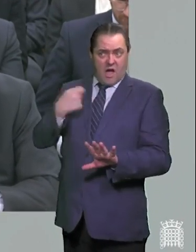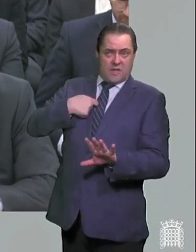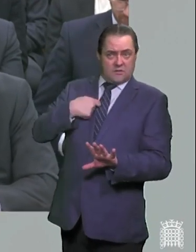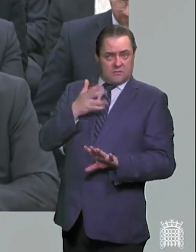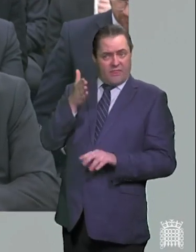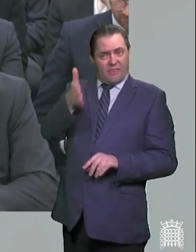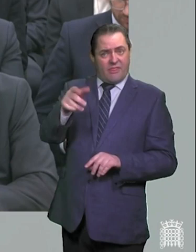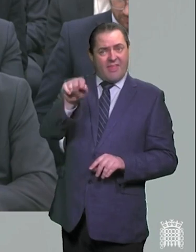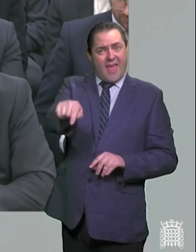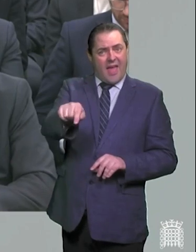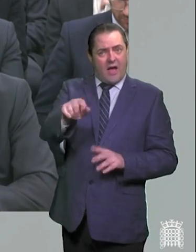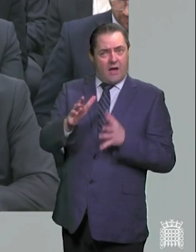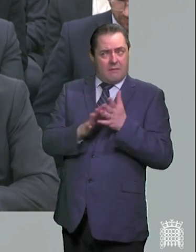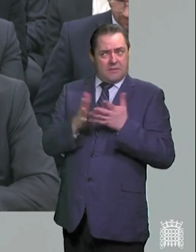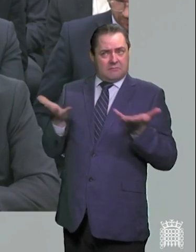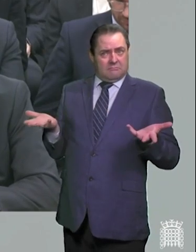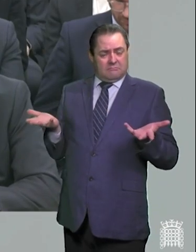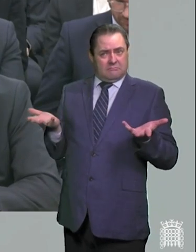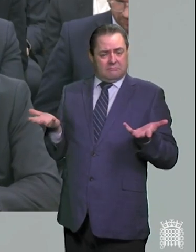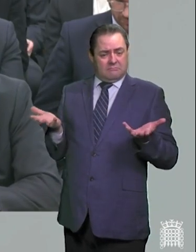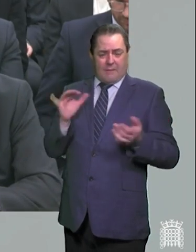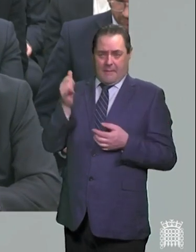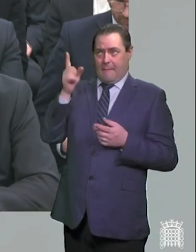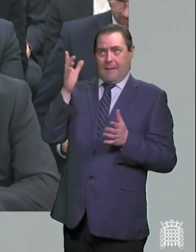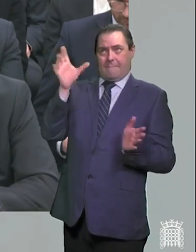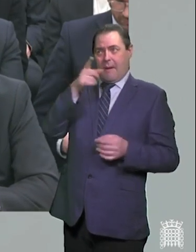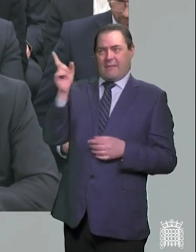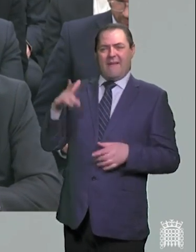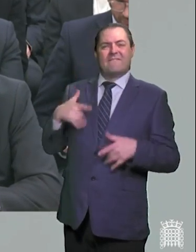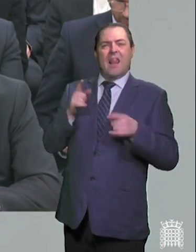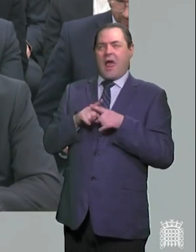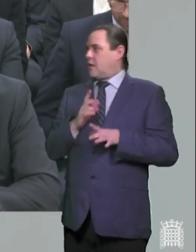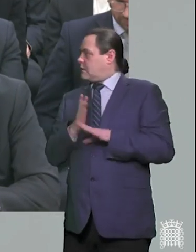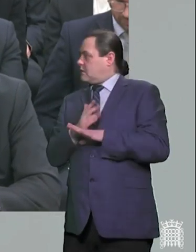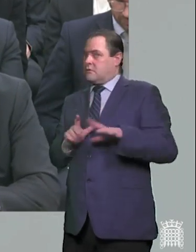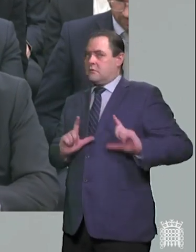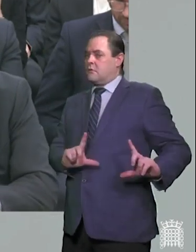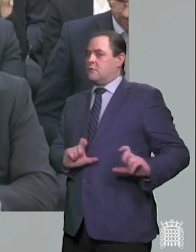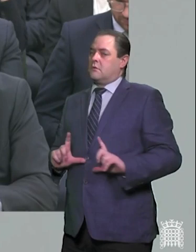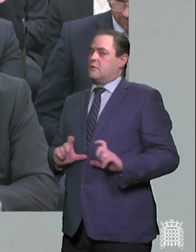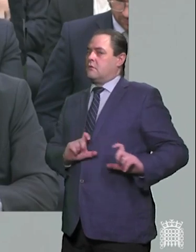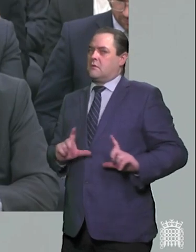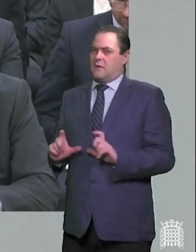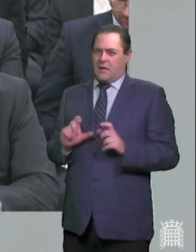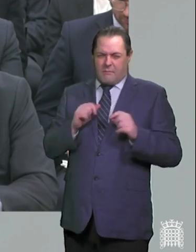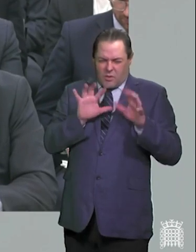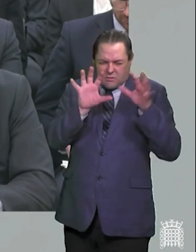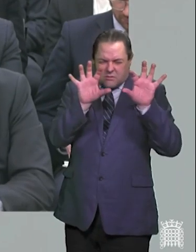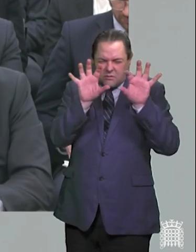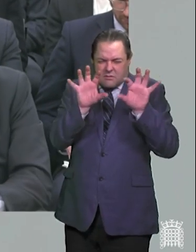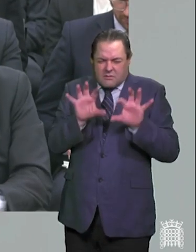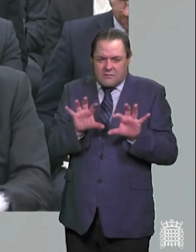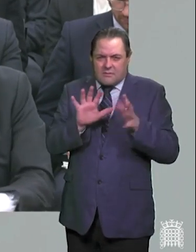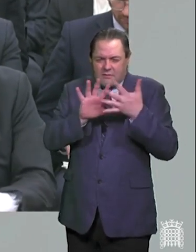know the public will have had the impression that these were covert photos with their sinister pixelations that have